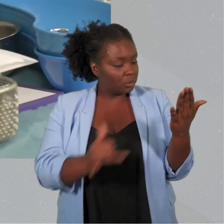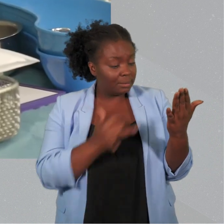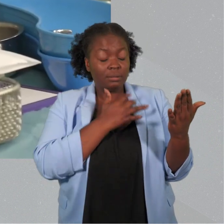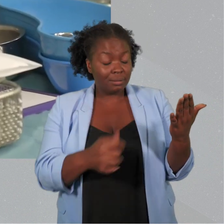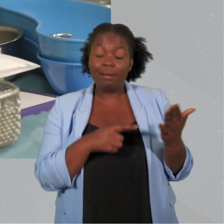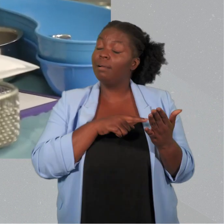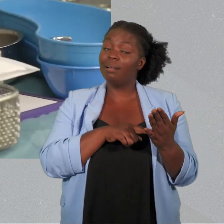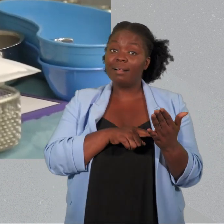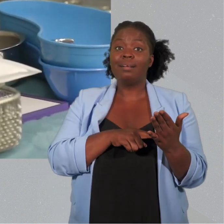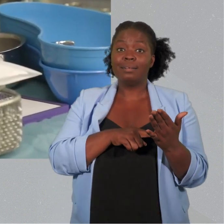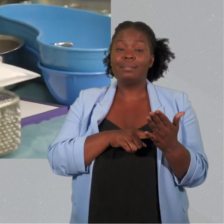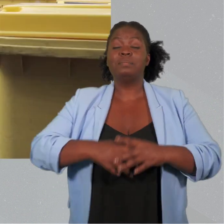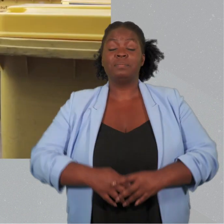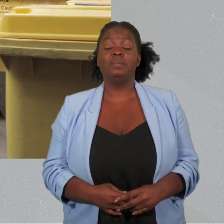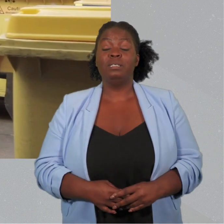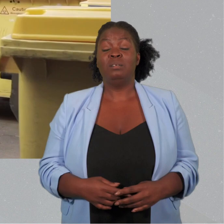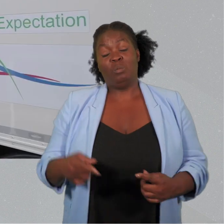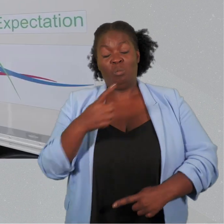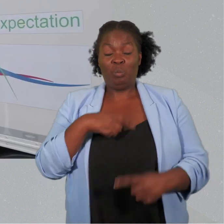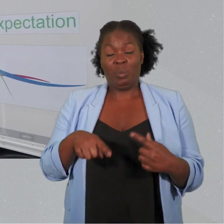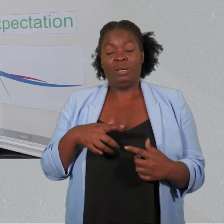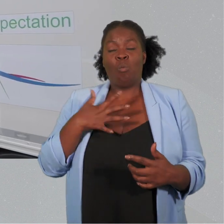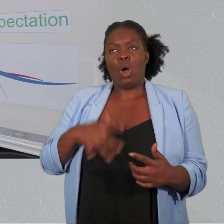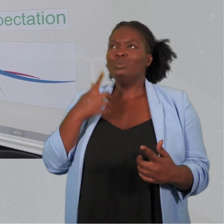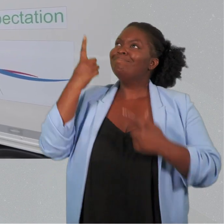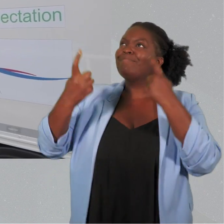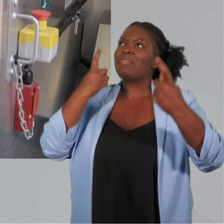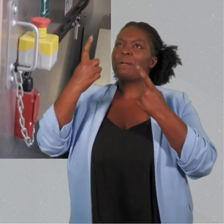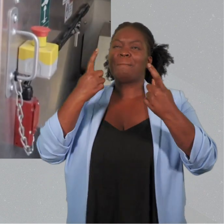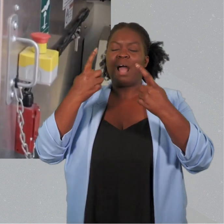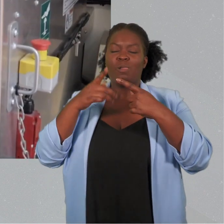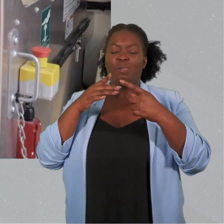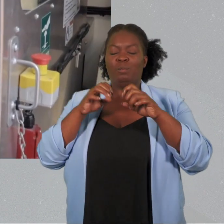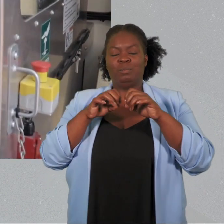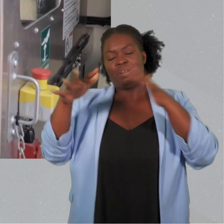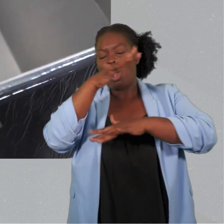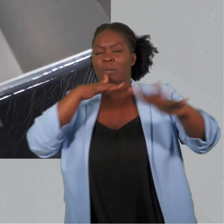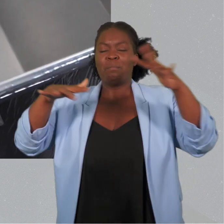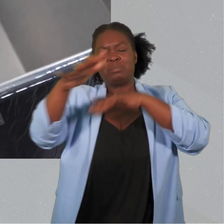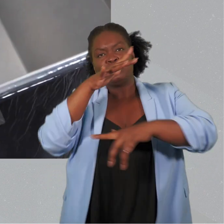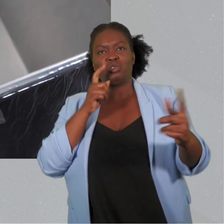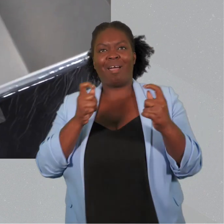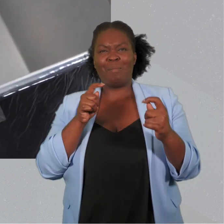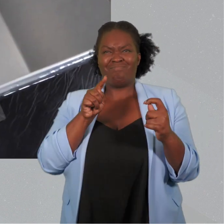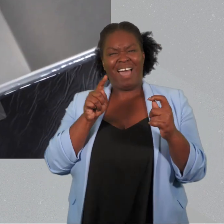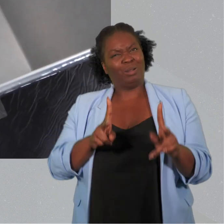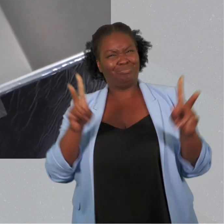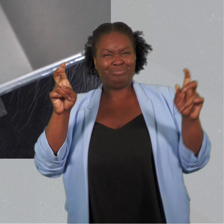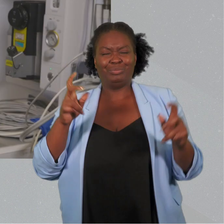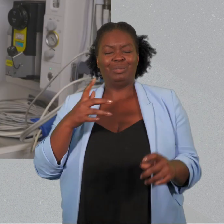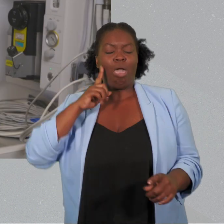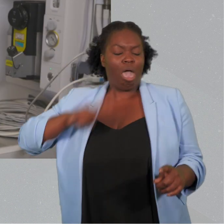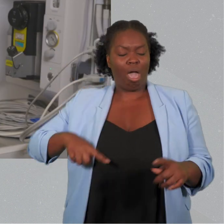For everything we want to do, we are considering the impact. I don't think it is any longer that subject that people want to avoid. I think it's